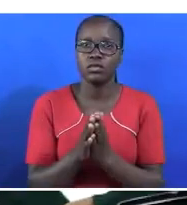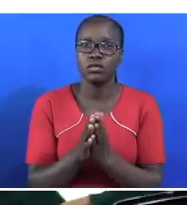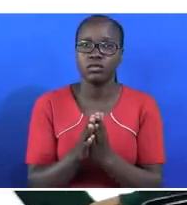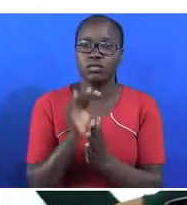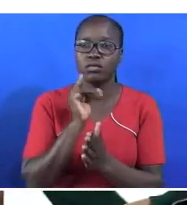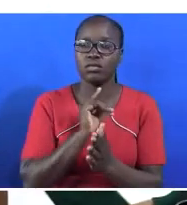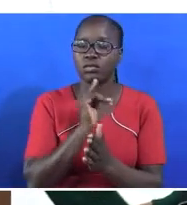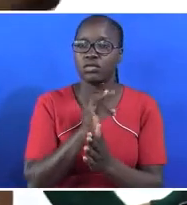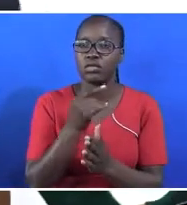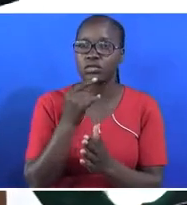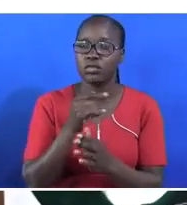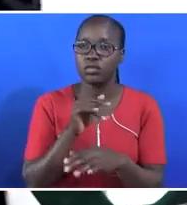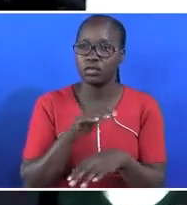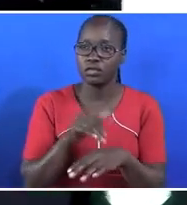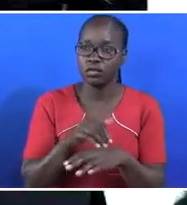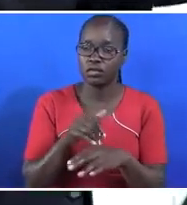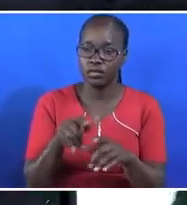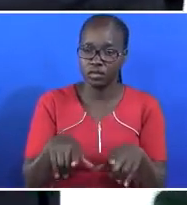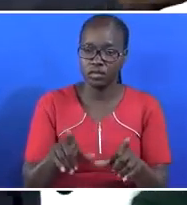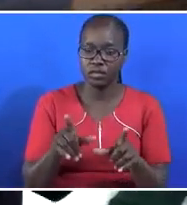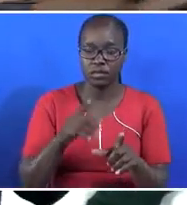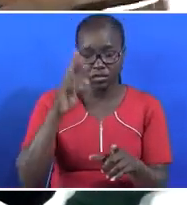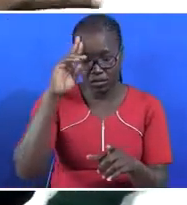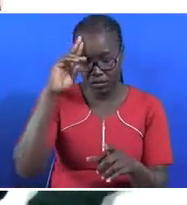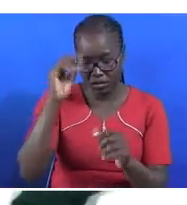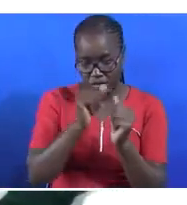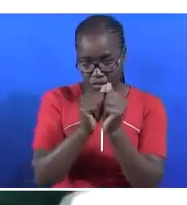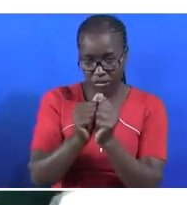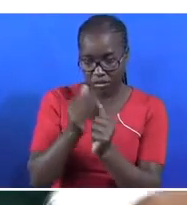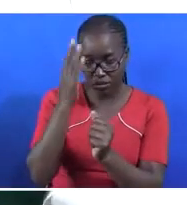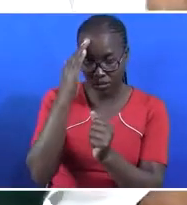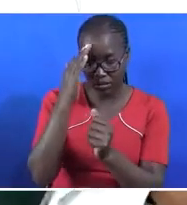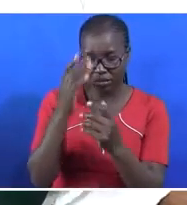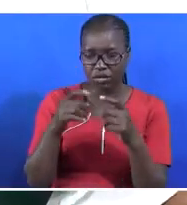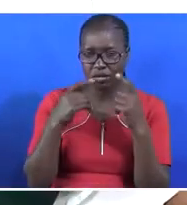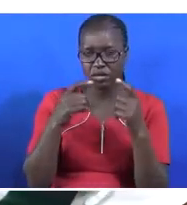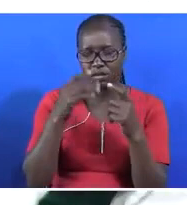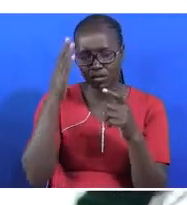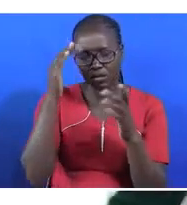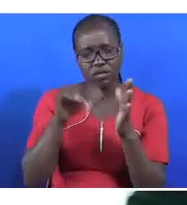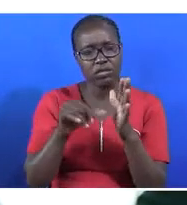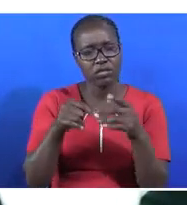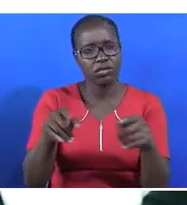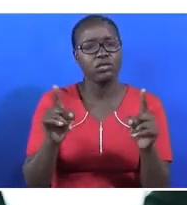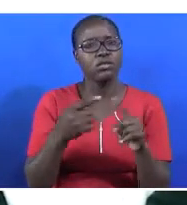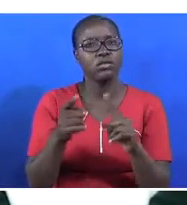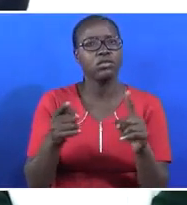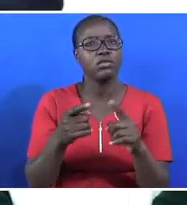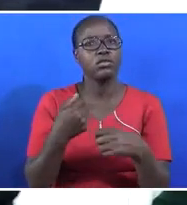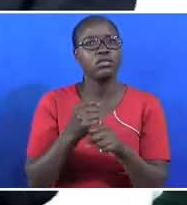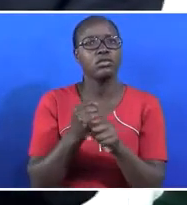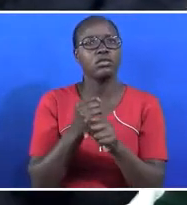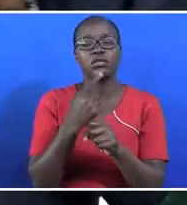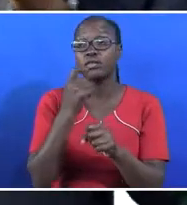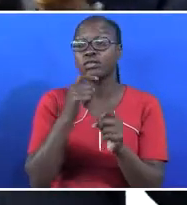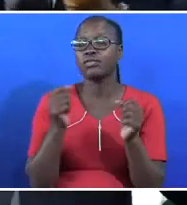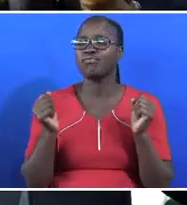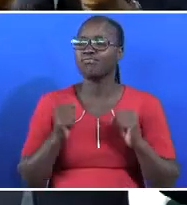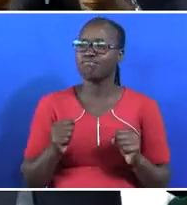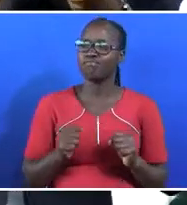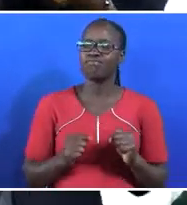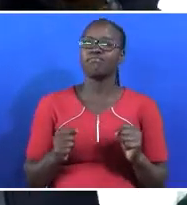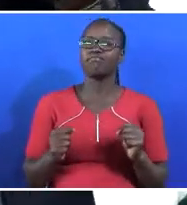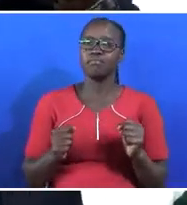Isaiah, come, let us reason together. I know your sins. I know your problems, but I can make you as white as